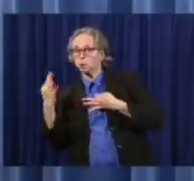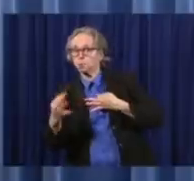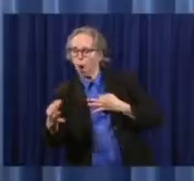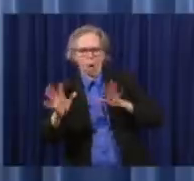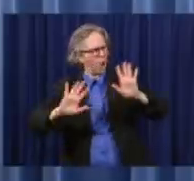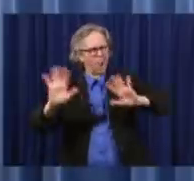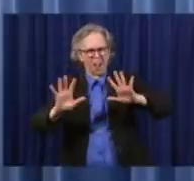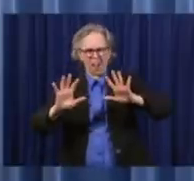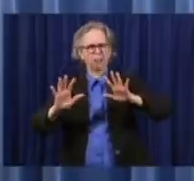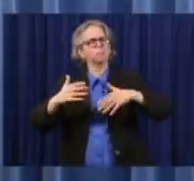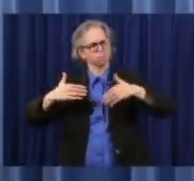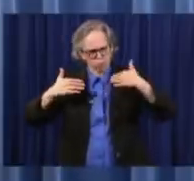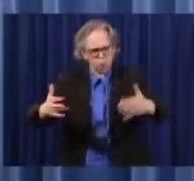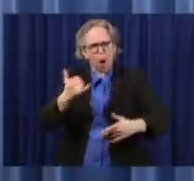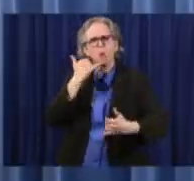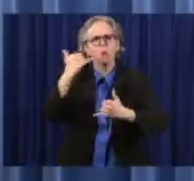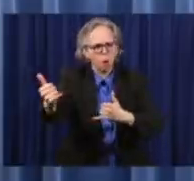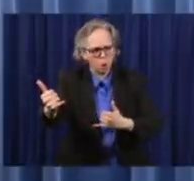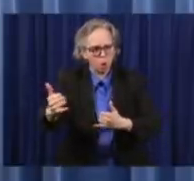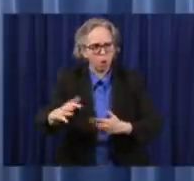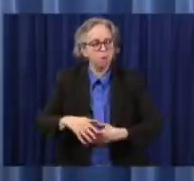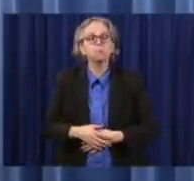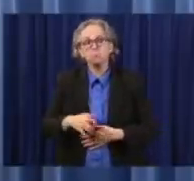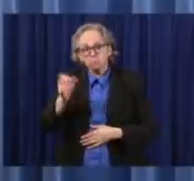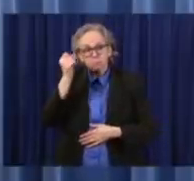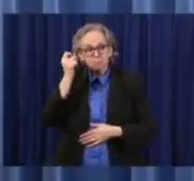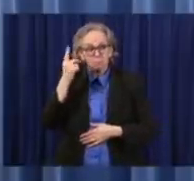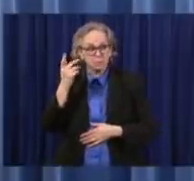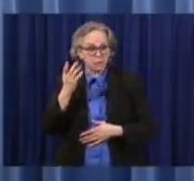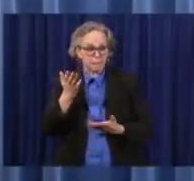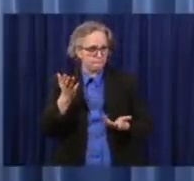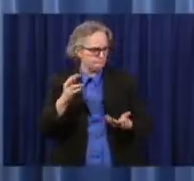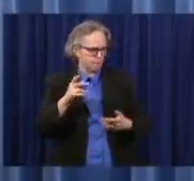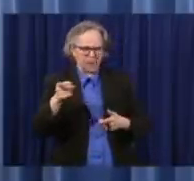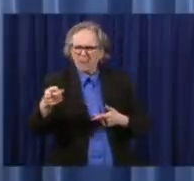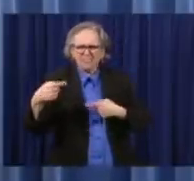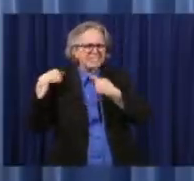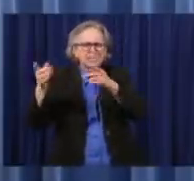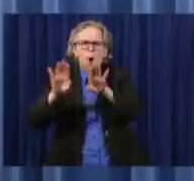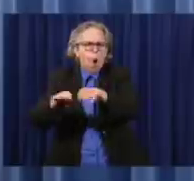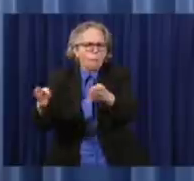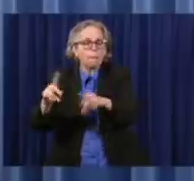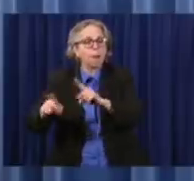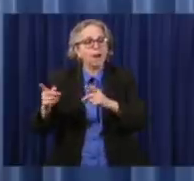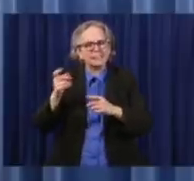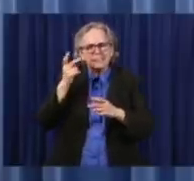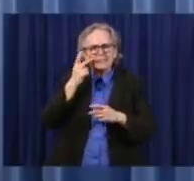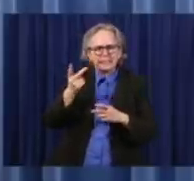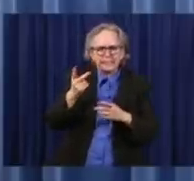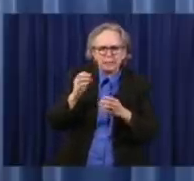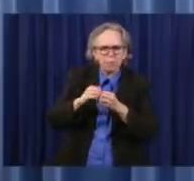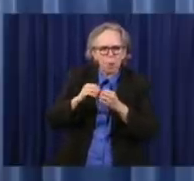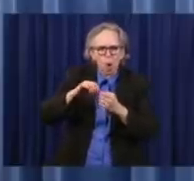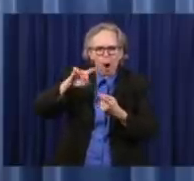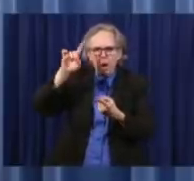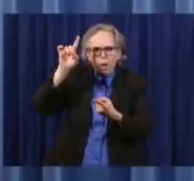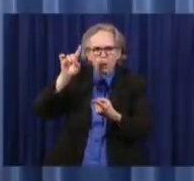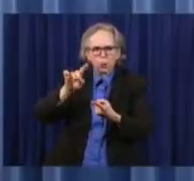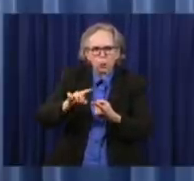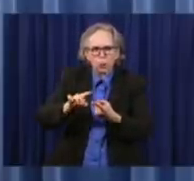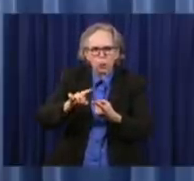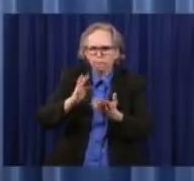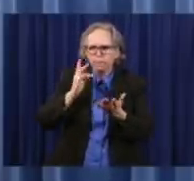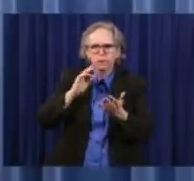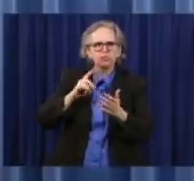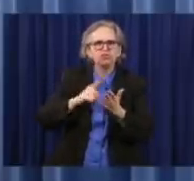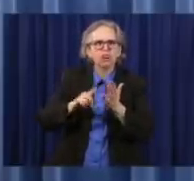been ever stopped, but we've seen a downtick. Well baby clinics, people getting checkups, those have gone